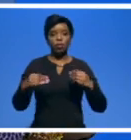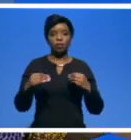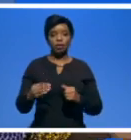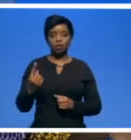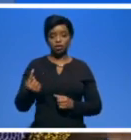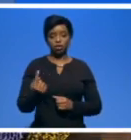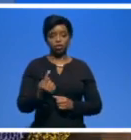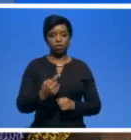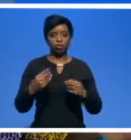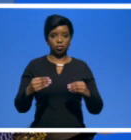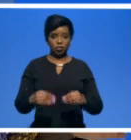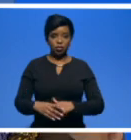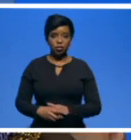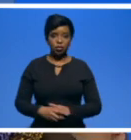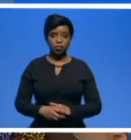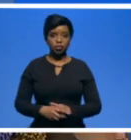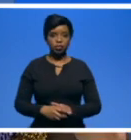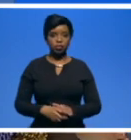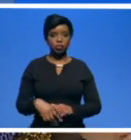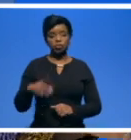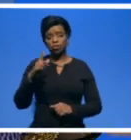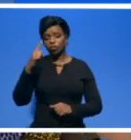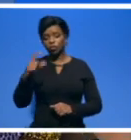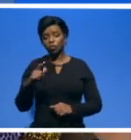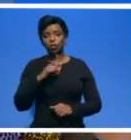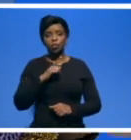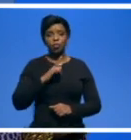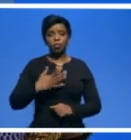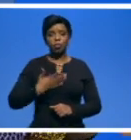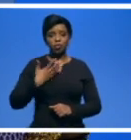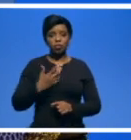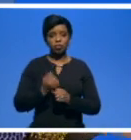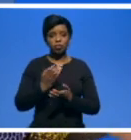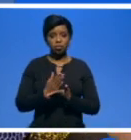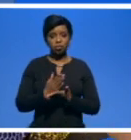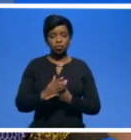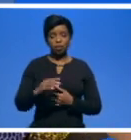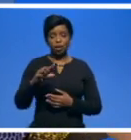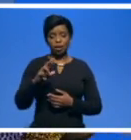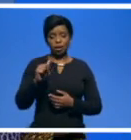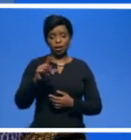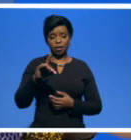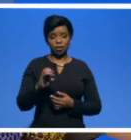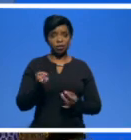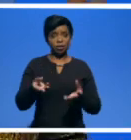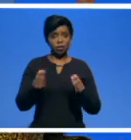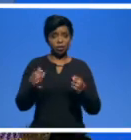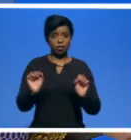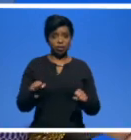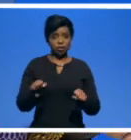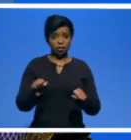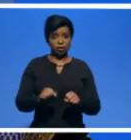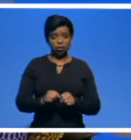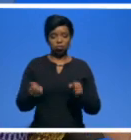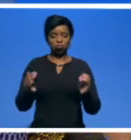register. Hoshejua hore obe ohono of mana the grading. Hoshejua hape le track record ya